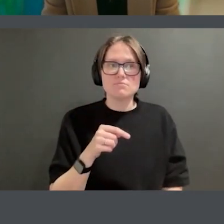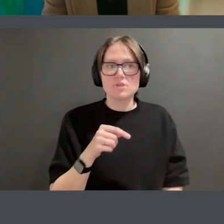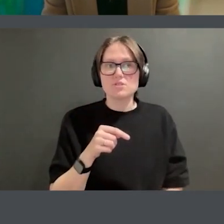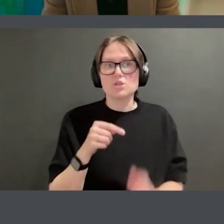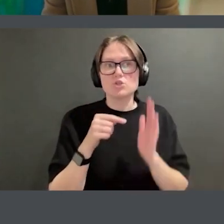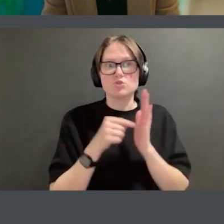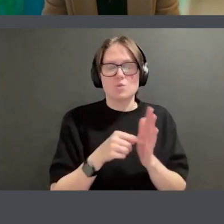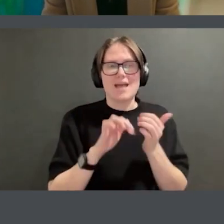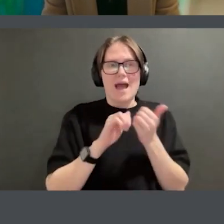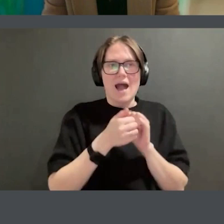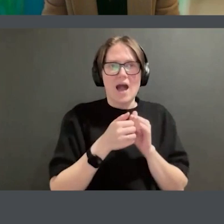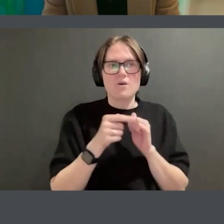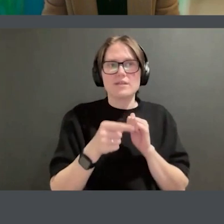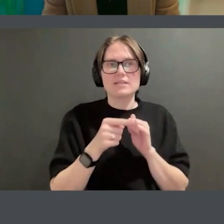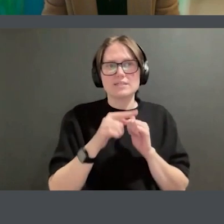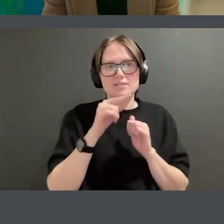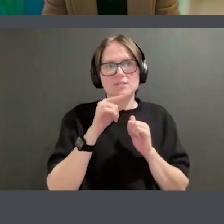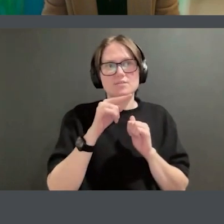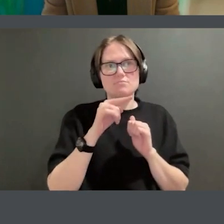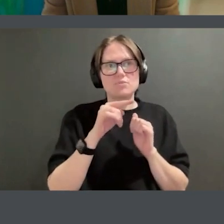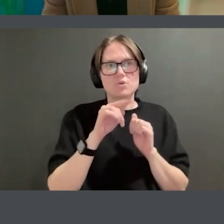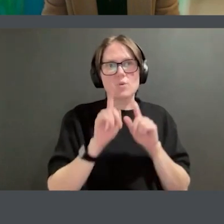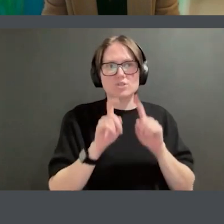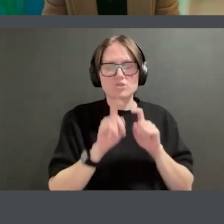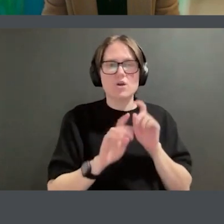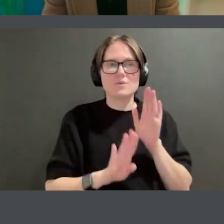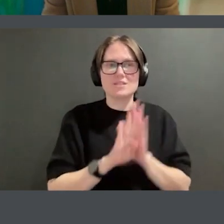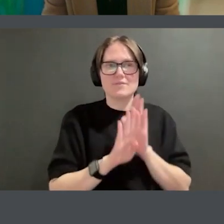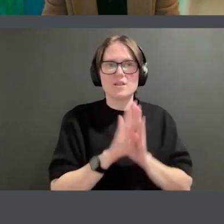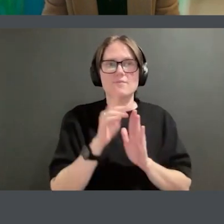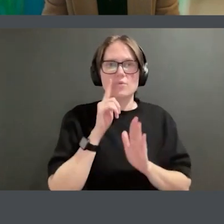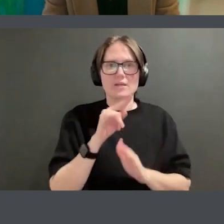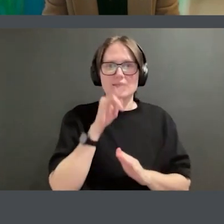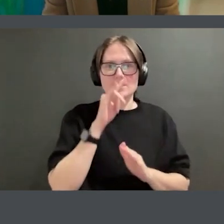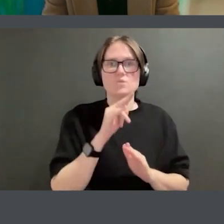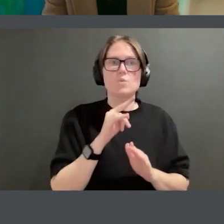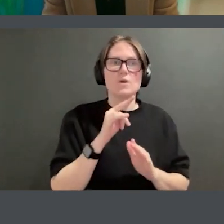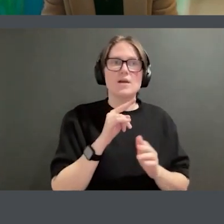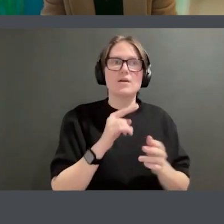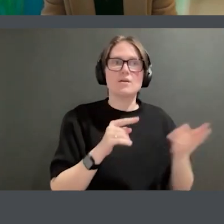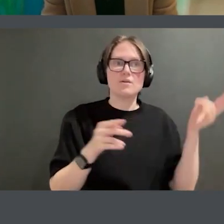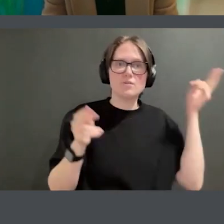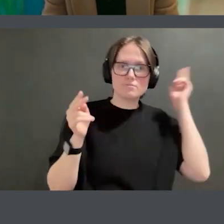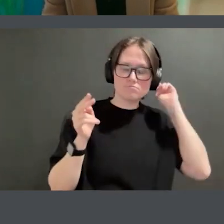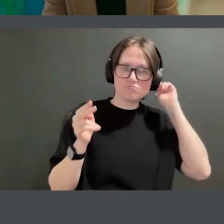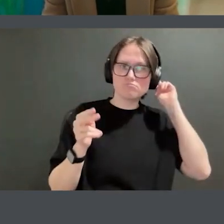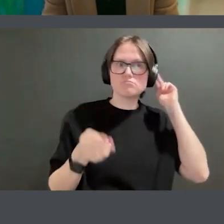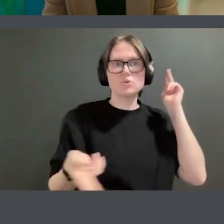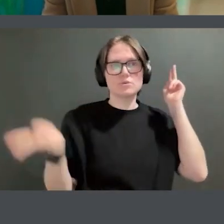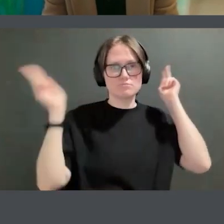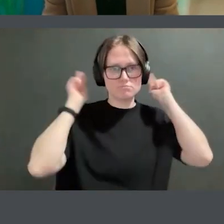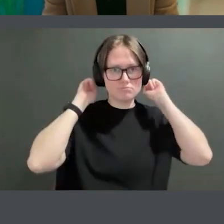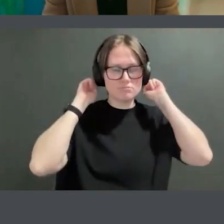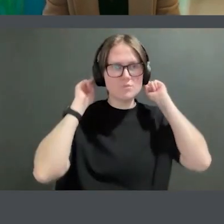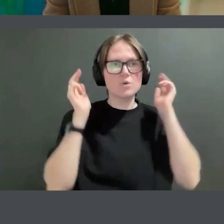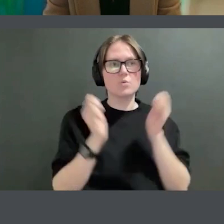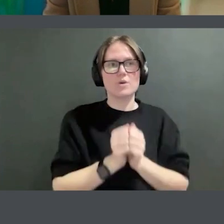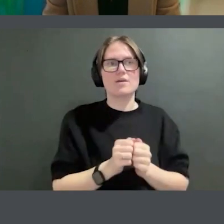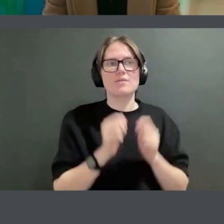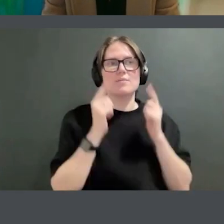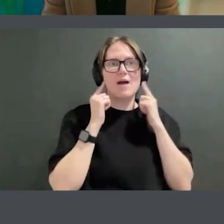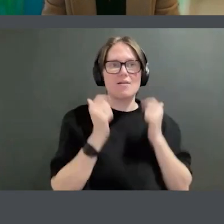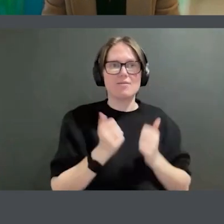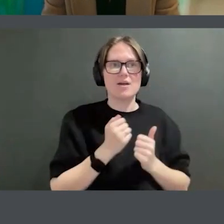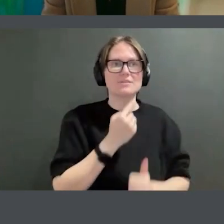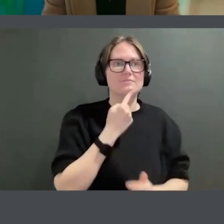this questionnaire was developed on kids with unilateral versus bilateral cochlear implants who had bilateral severe or profound hearing loss. So is